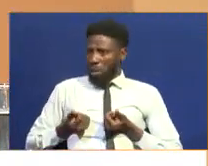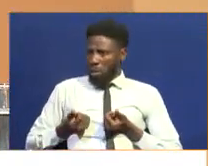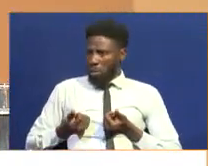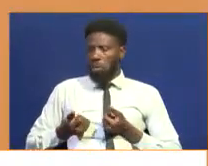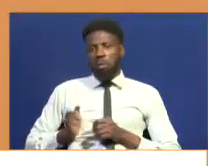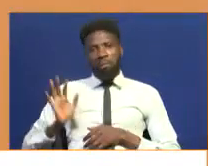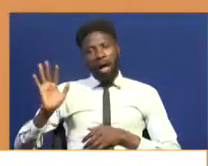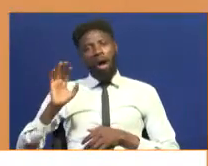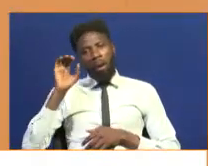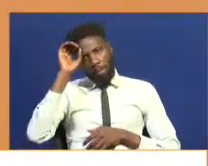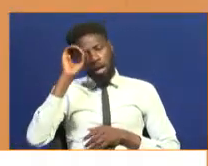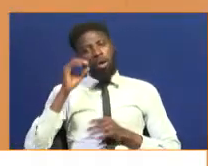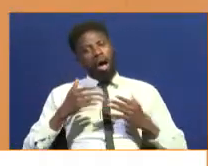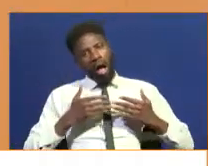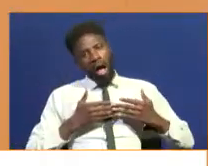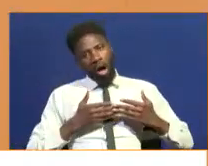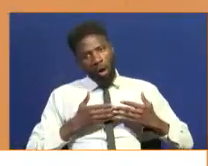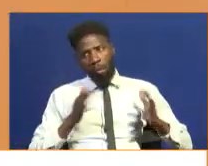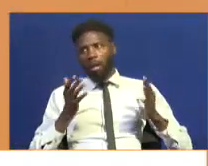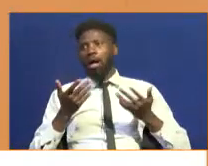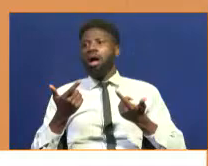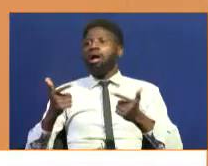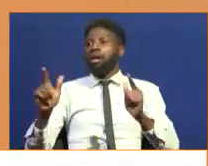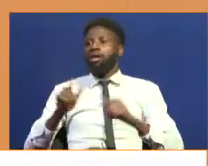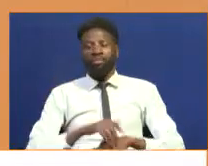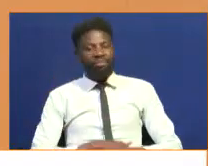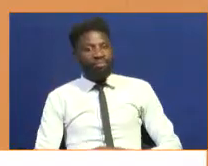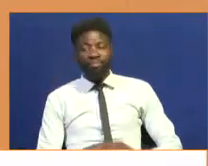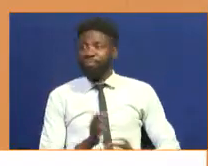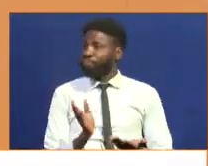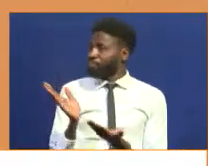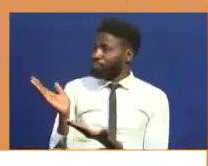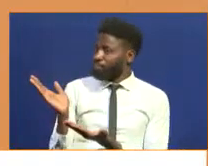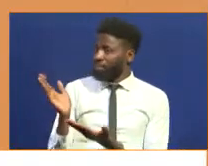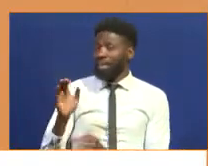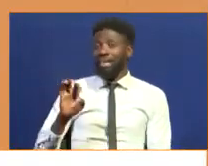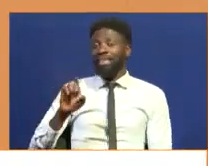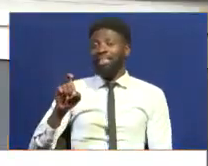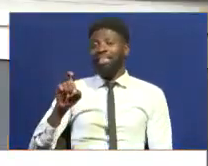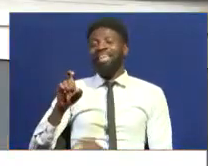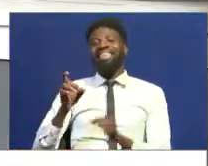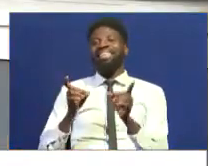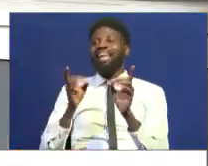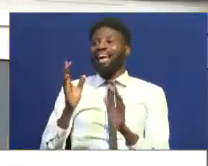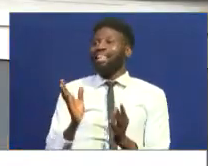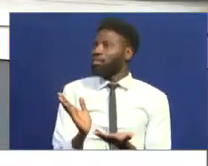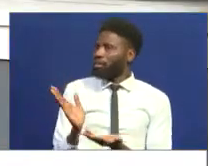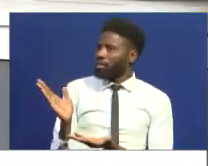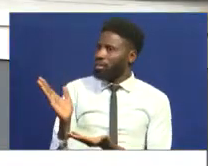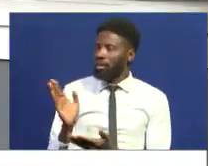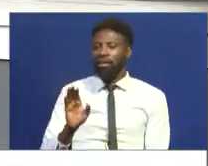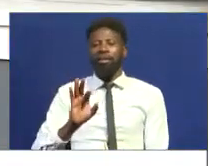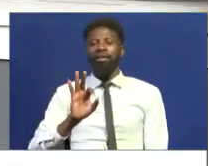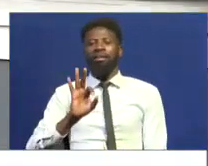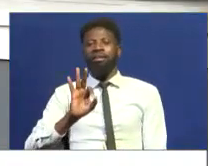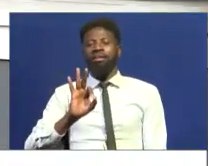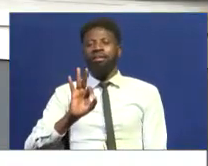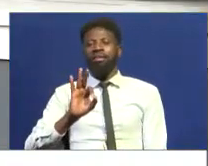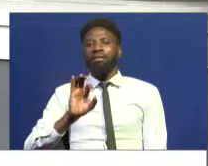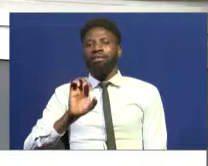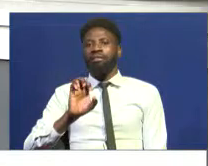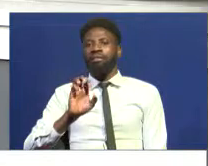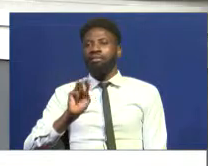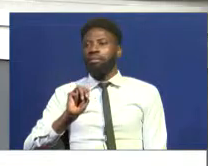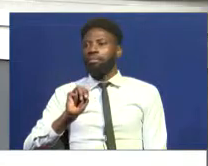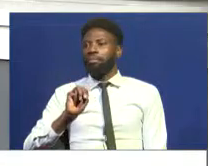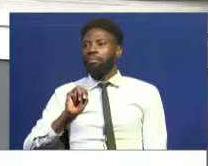good. I mean, Memory Kachambwa is the executive director at the Femnet, which is an